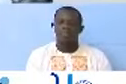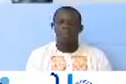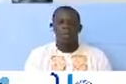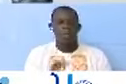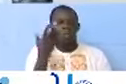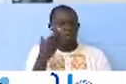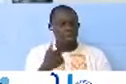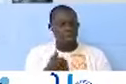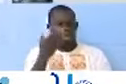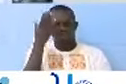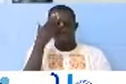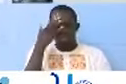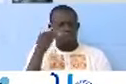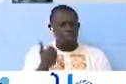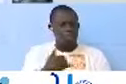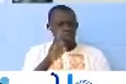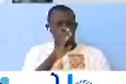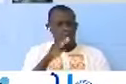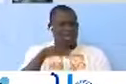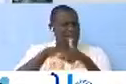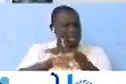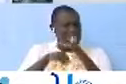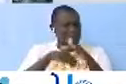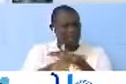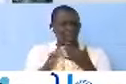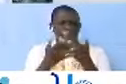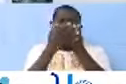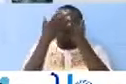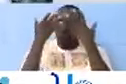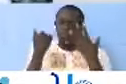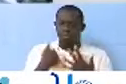When I noticed that the people that were coming in were getting money,